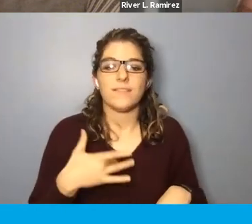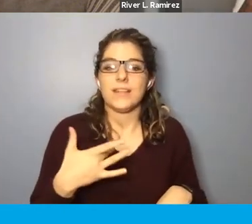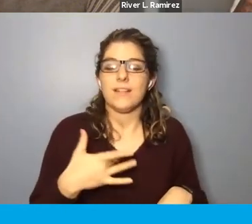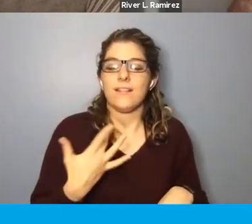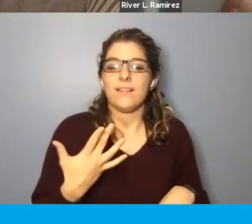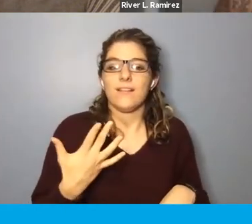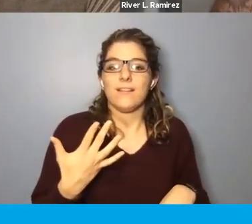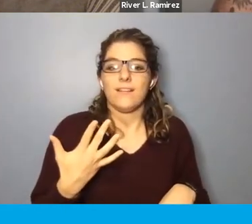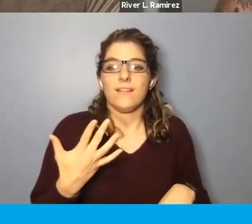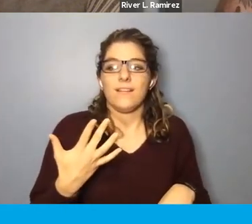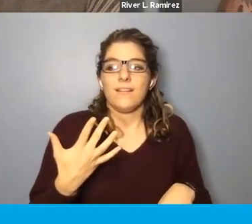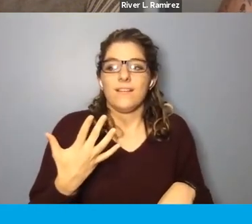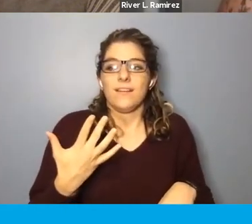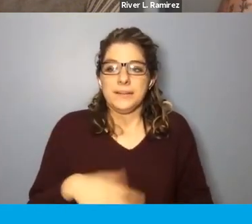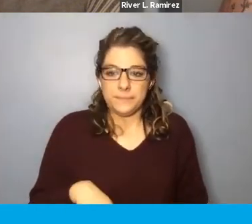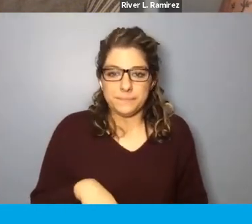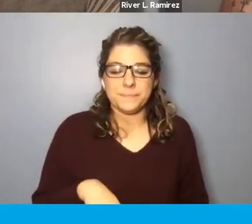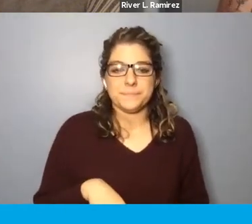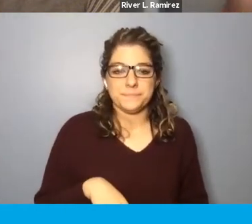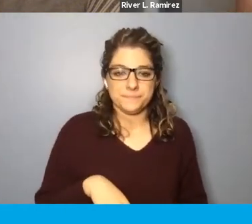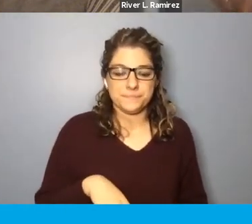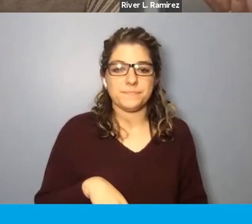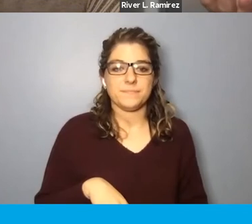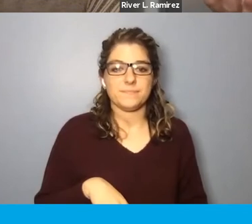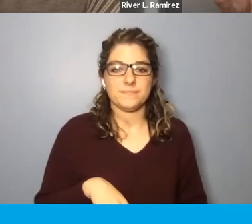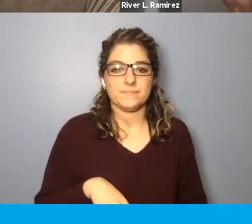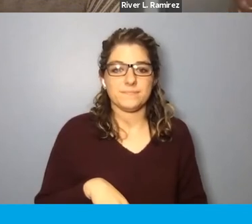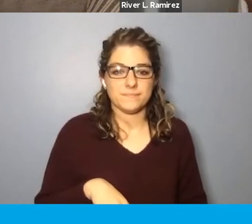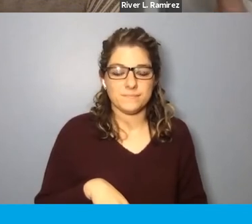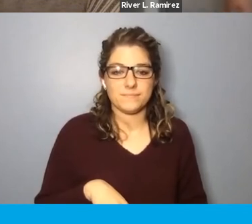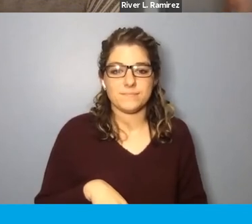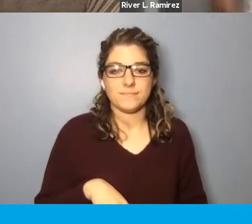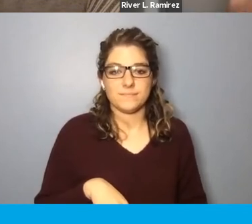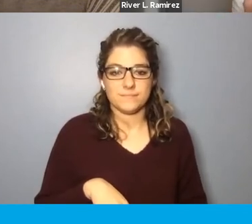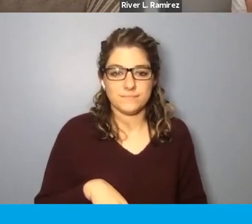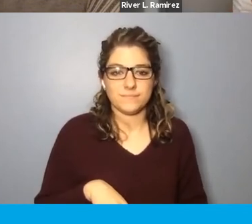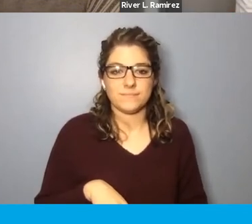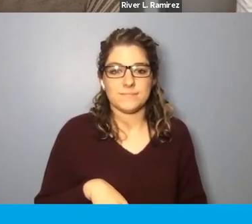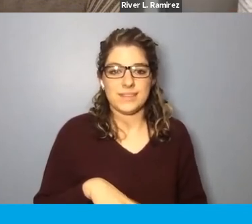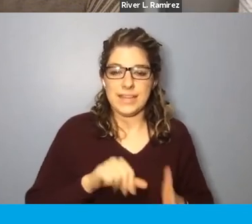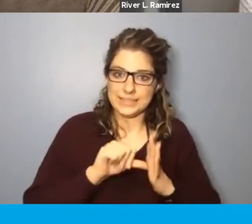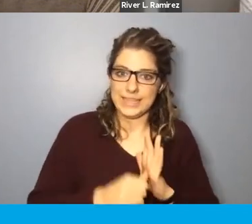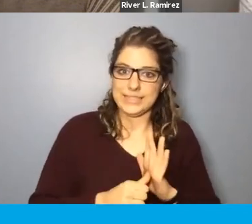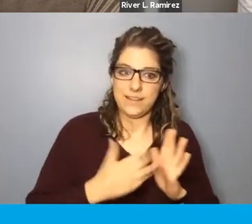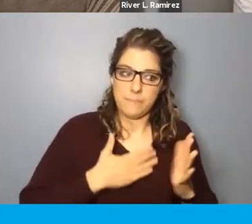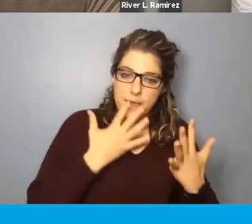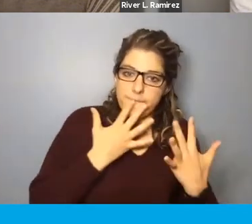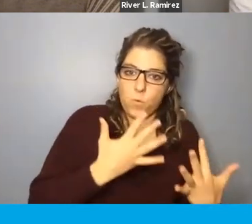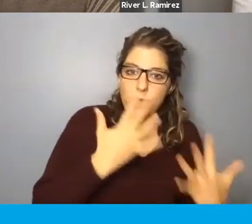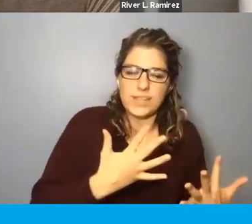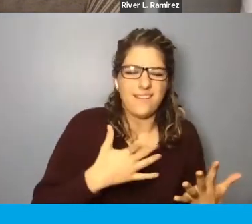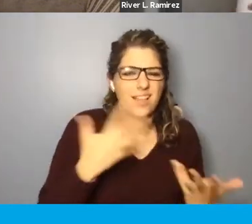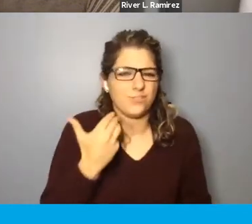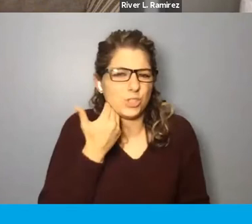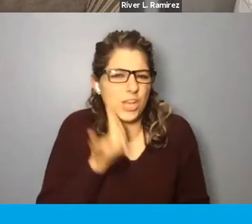like it was also like something that I had a lot of shame about, is like the intensity of my voice for so long. I